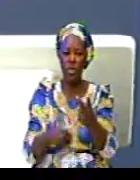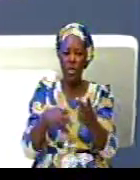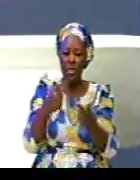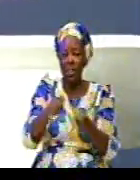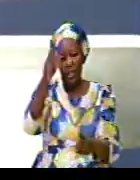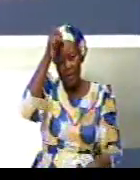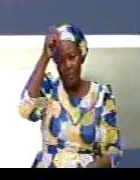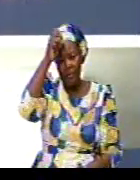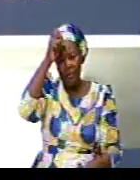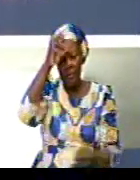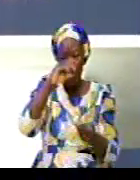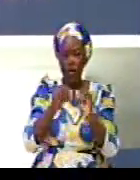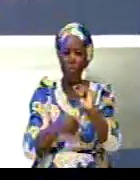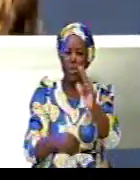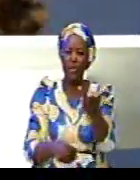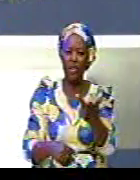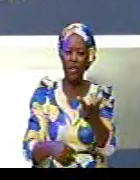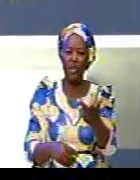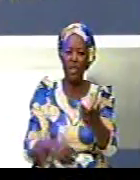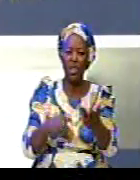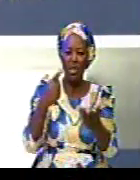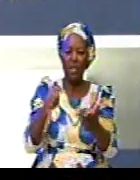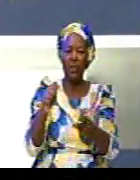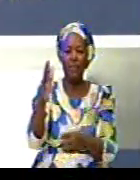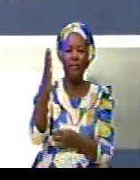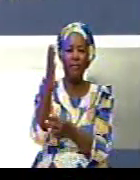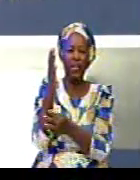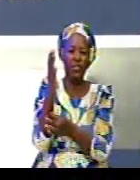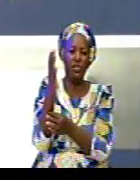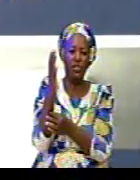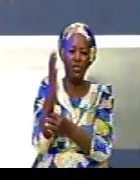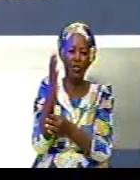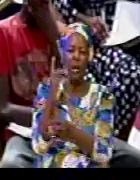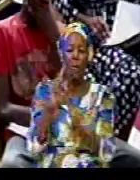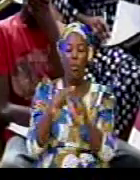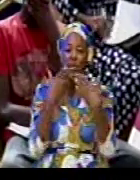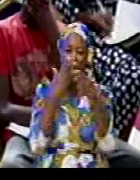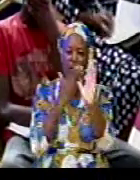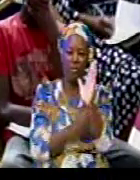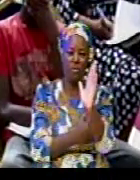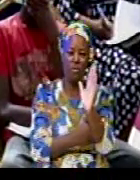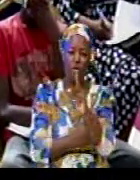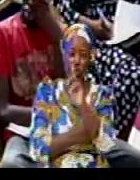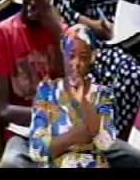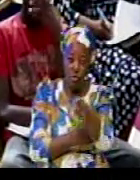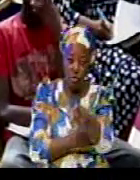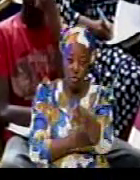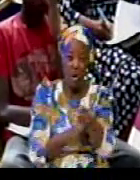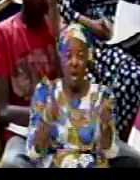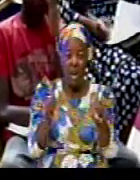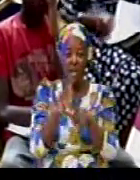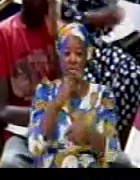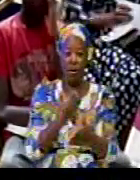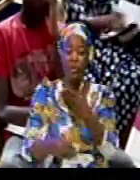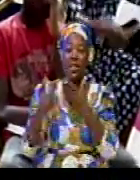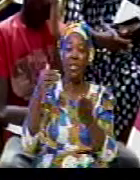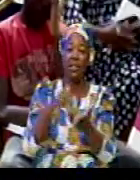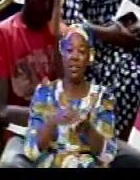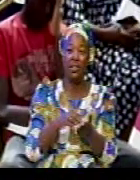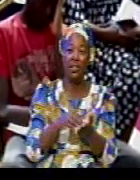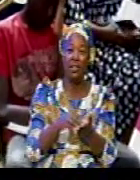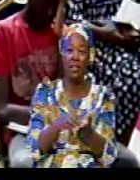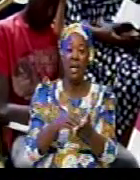the world. Number two, the devil. Number three, the flesh. But thank